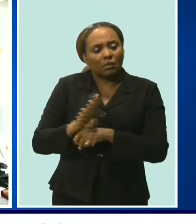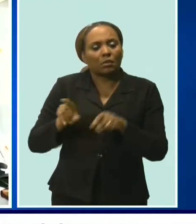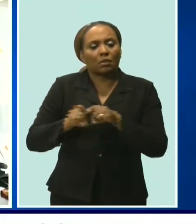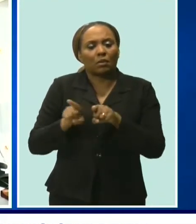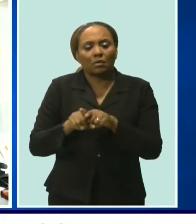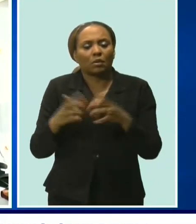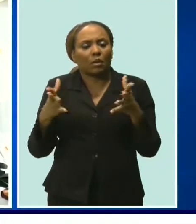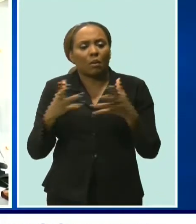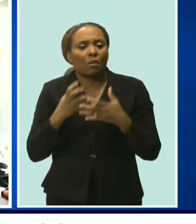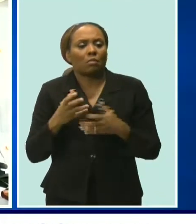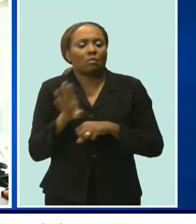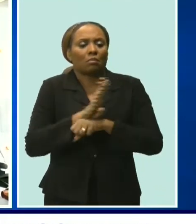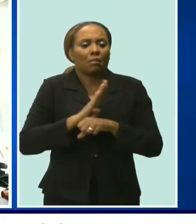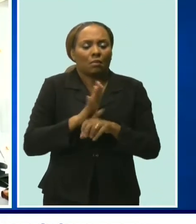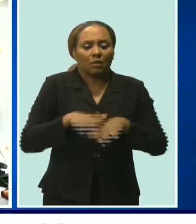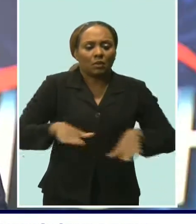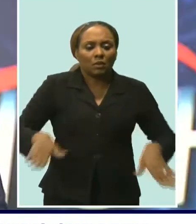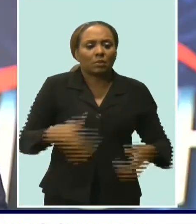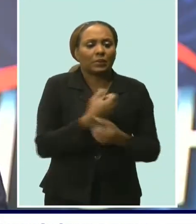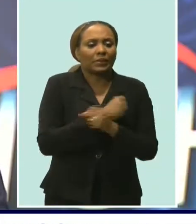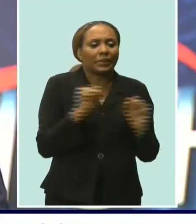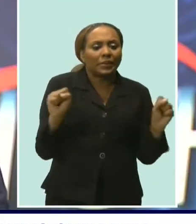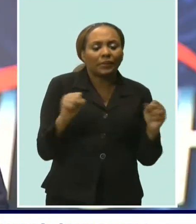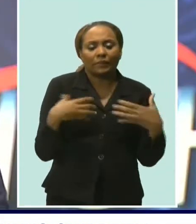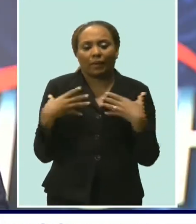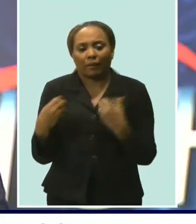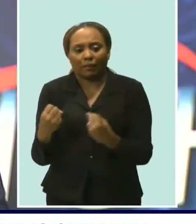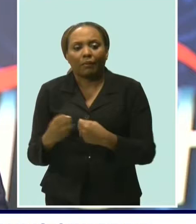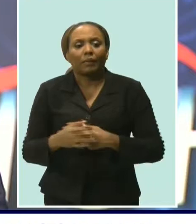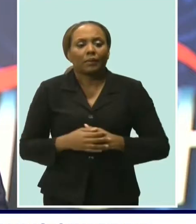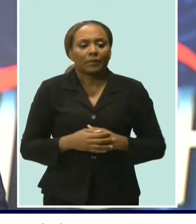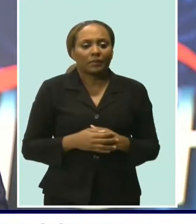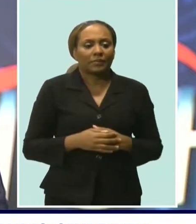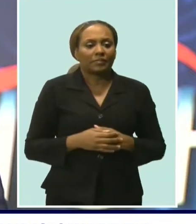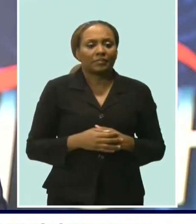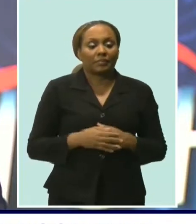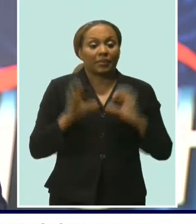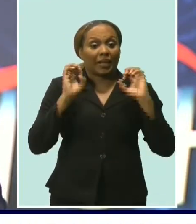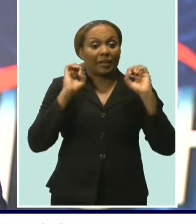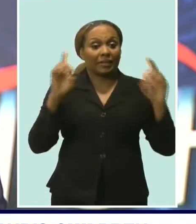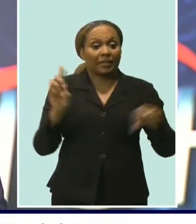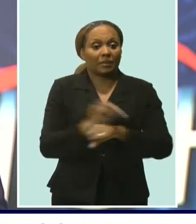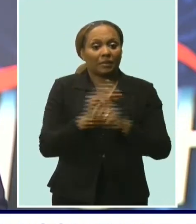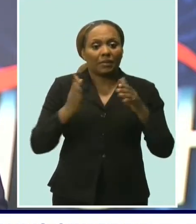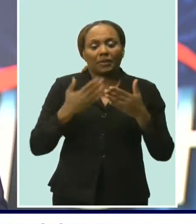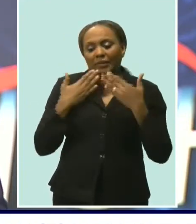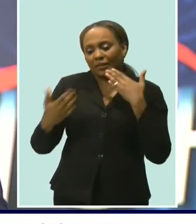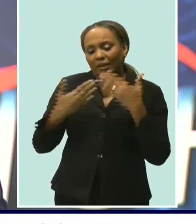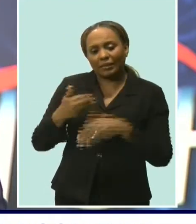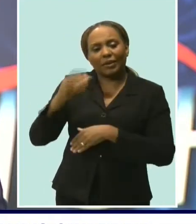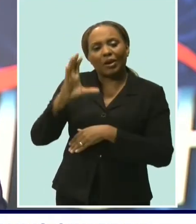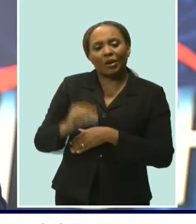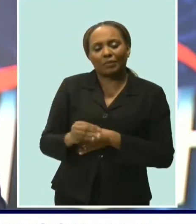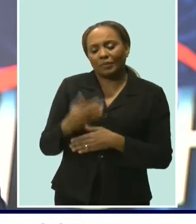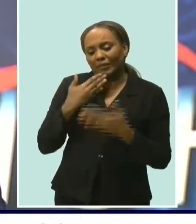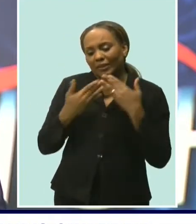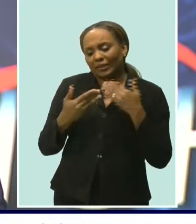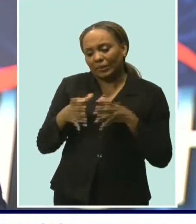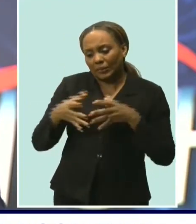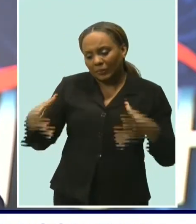health and safety of our nation's children. Education Minister Santia Bradshaw thanked the company for the timely